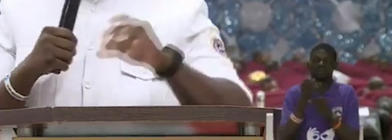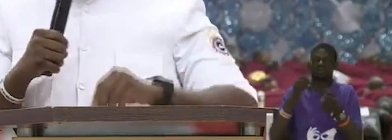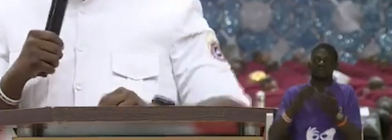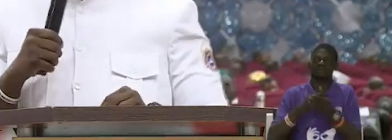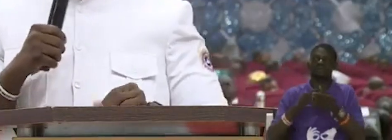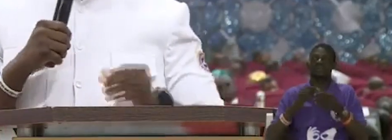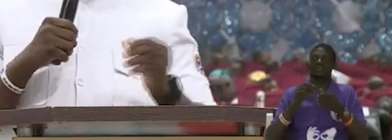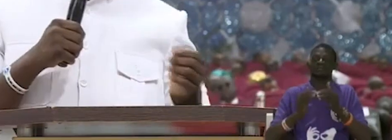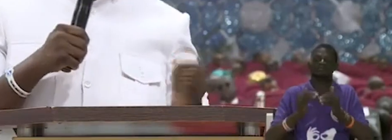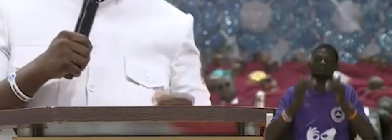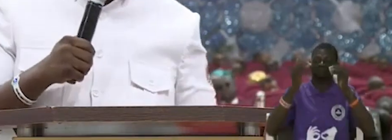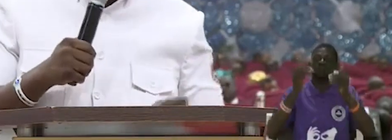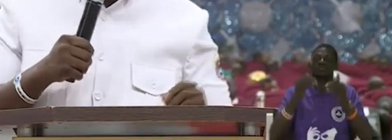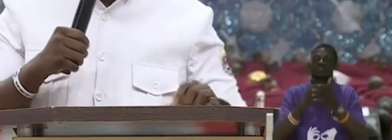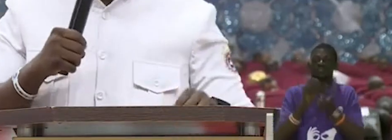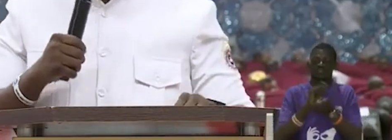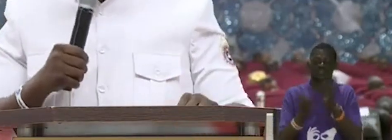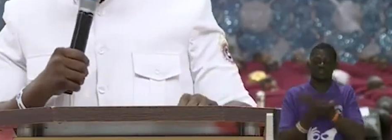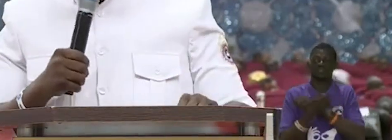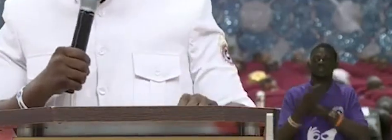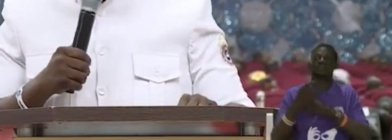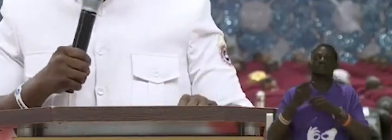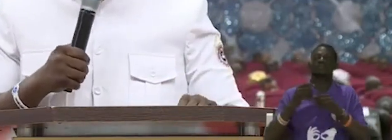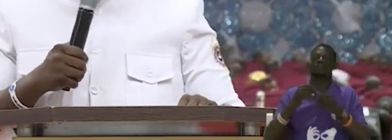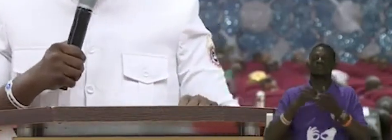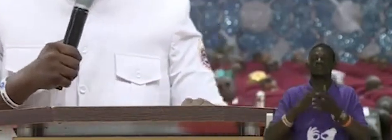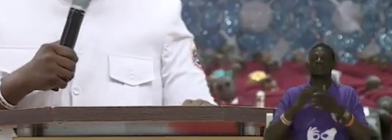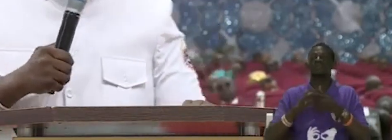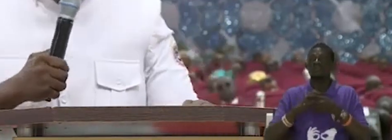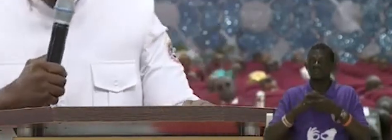I've upgraded it and I've changed the software a little bit.